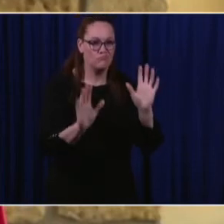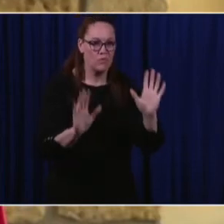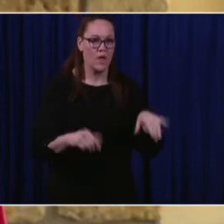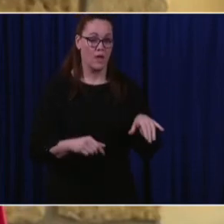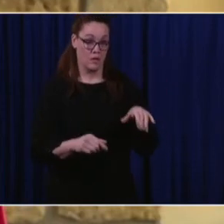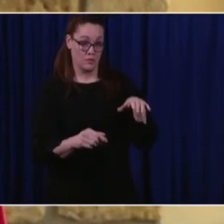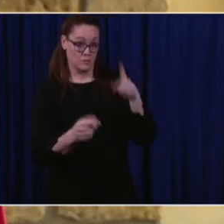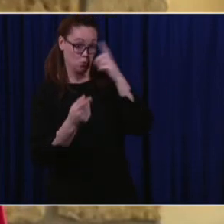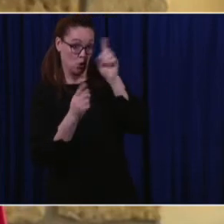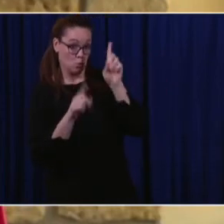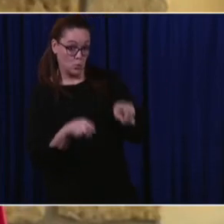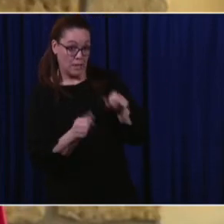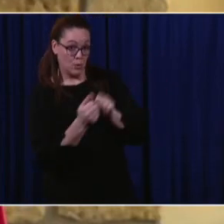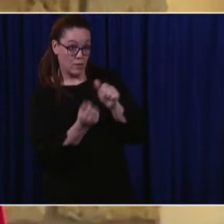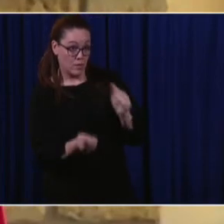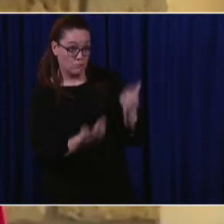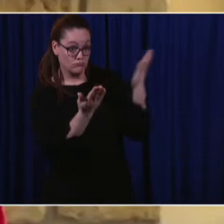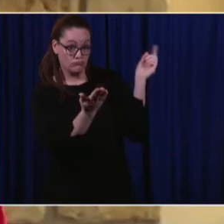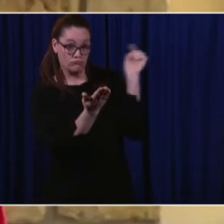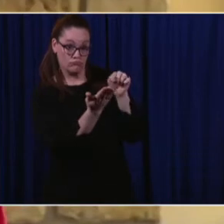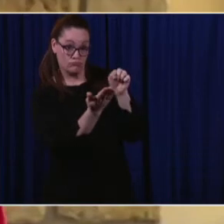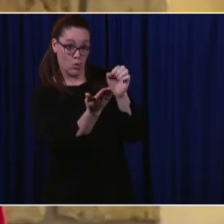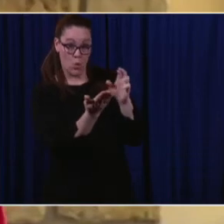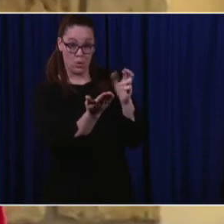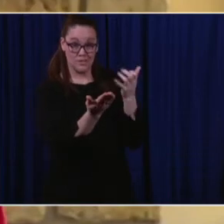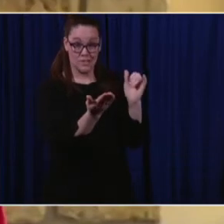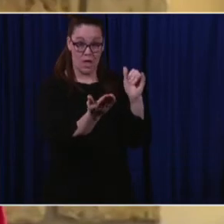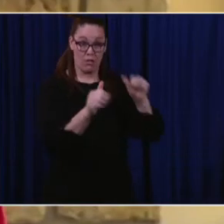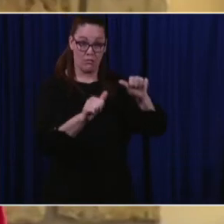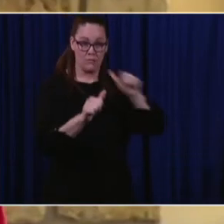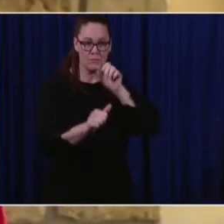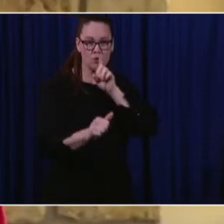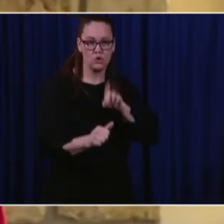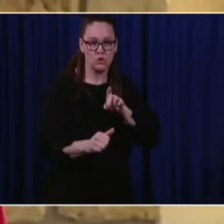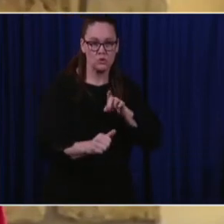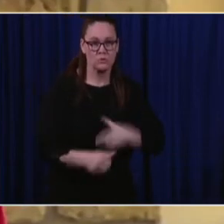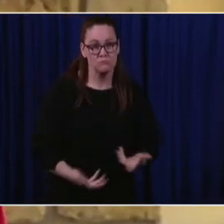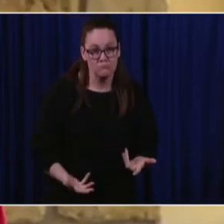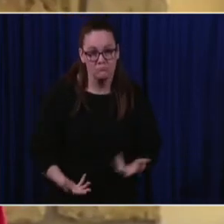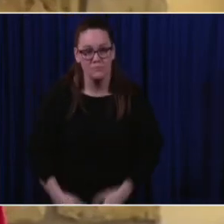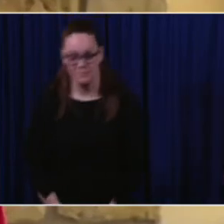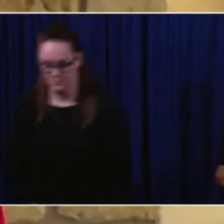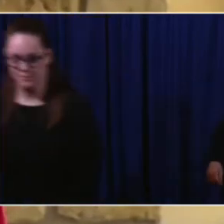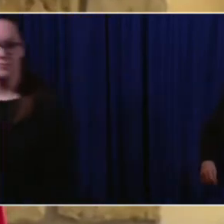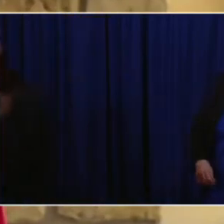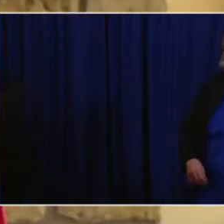bill? Yeah, I'm still looking at it, and we'll get back to you on that.